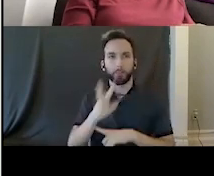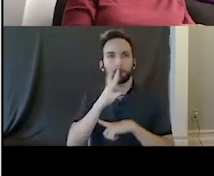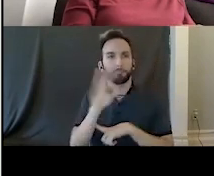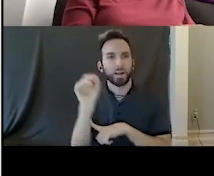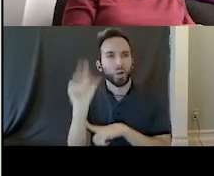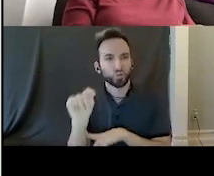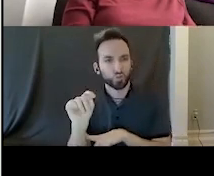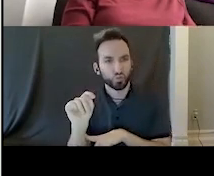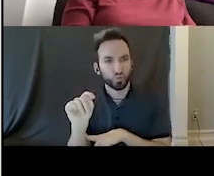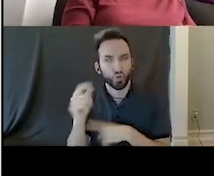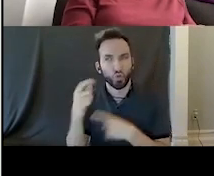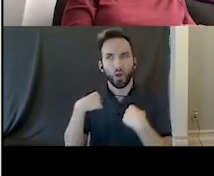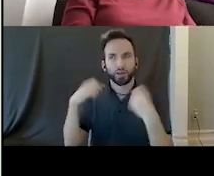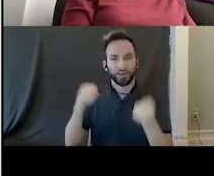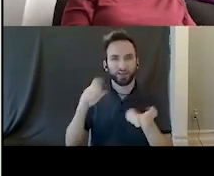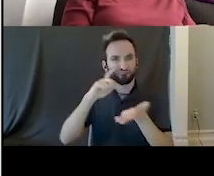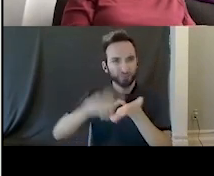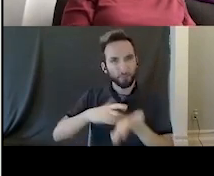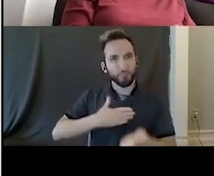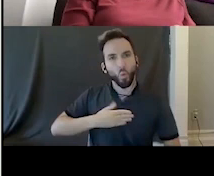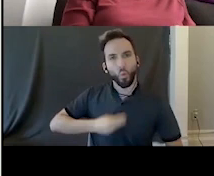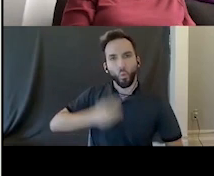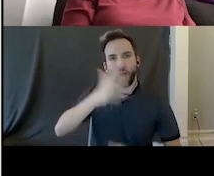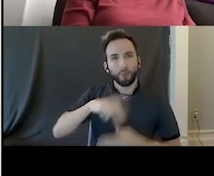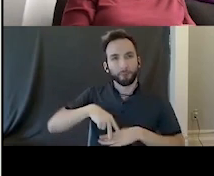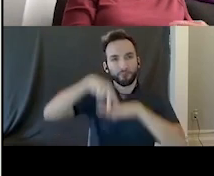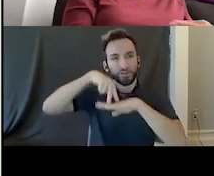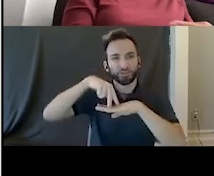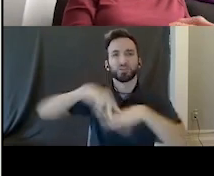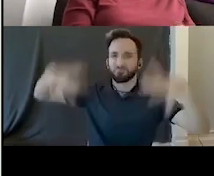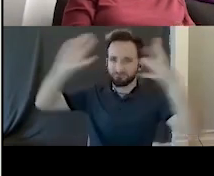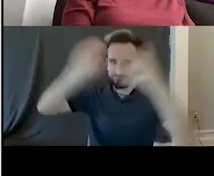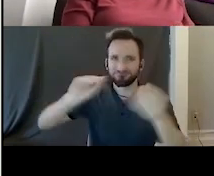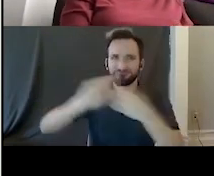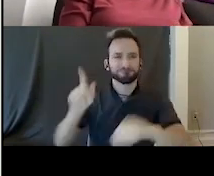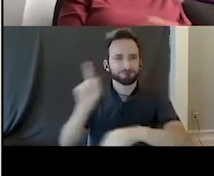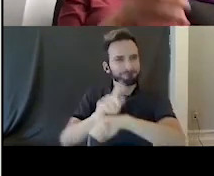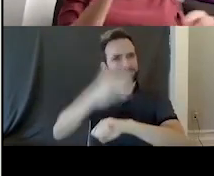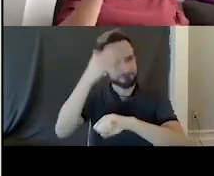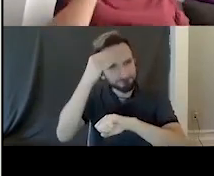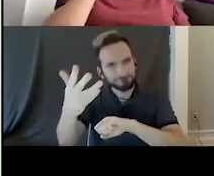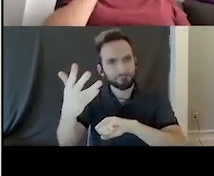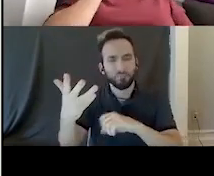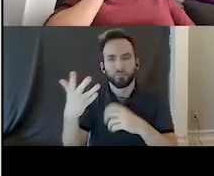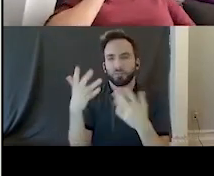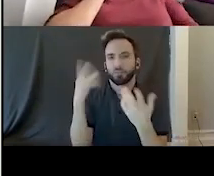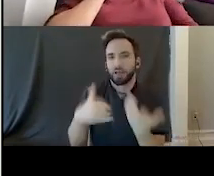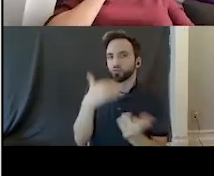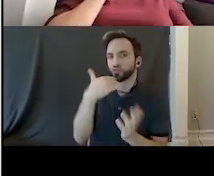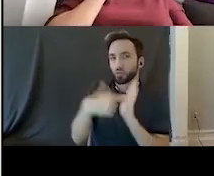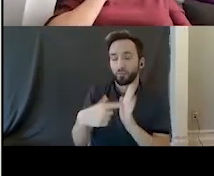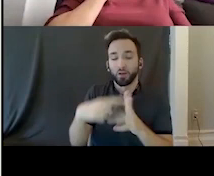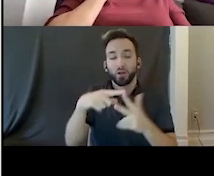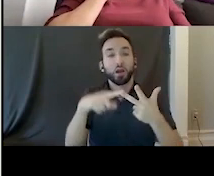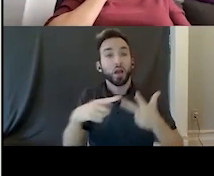stay silent about it. I talk about it, and that's my good way of being an ally. So that's a good example. Also, men who wants